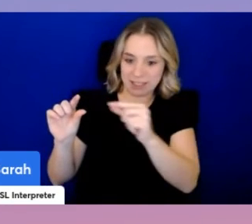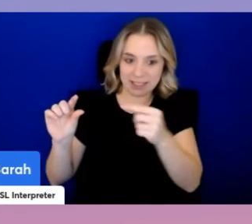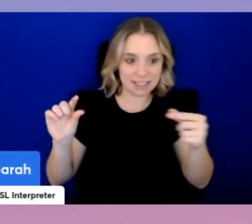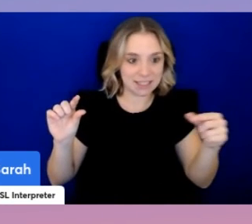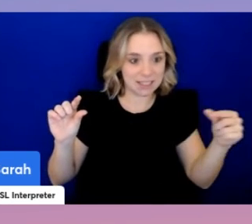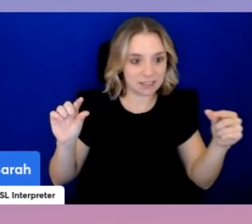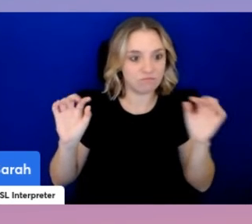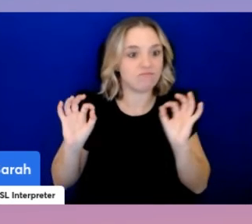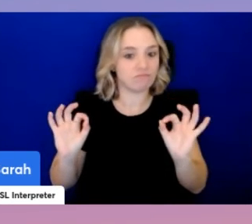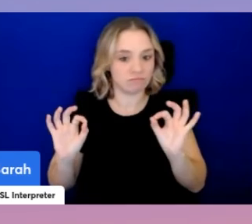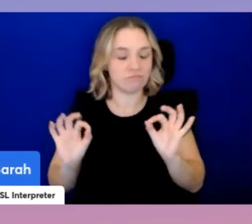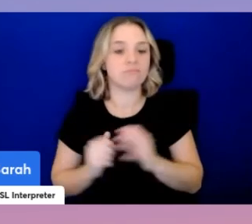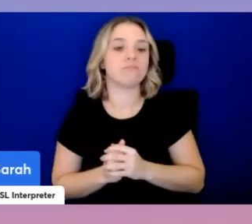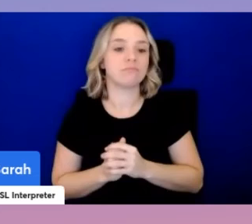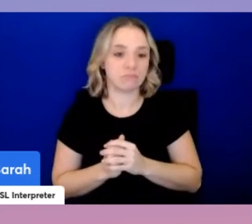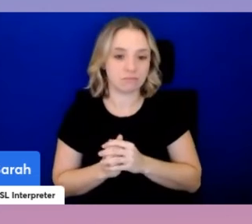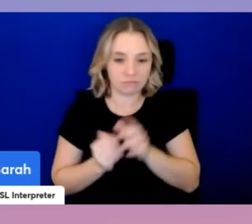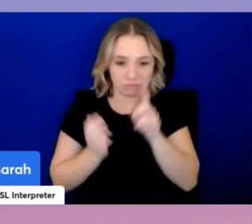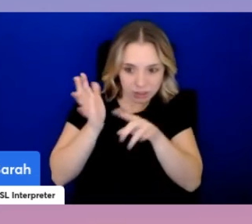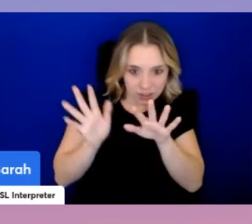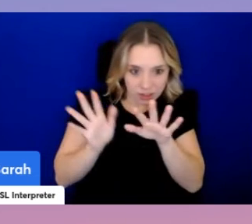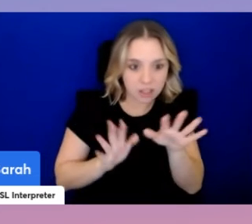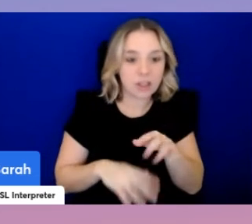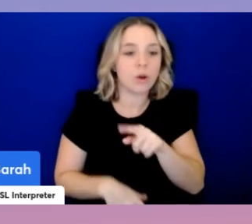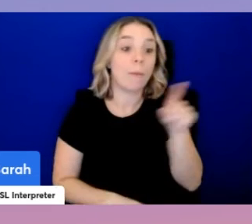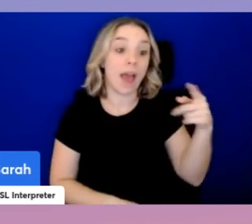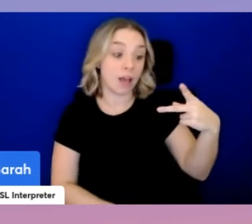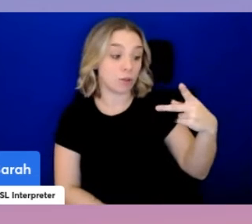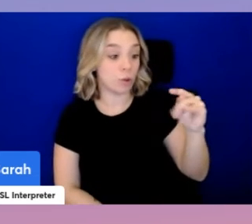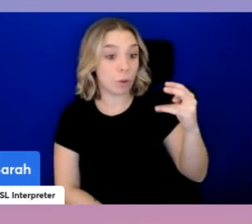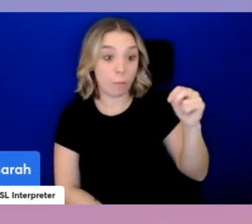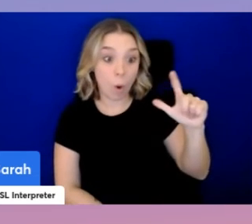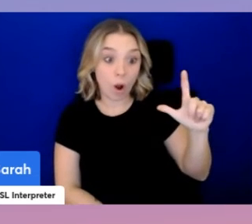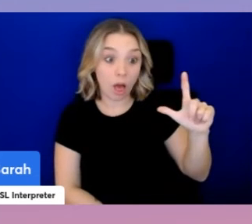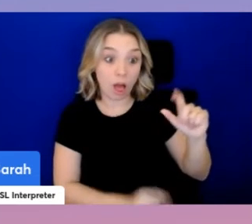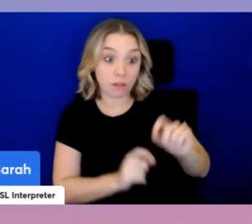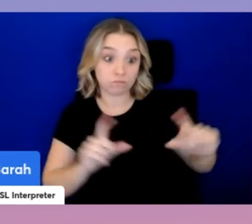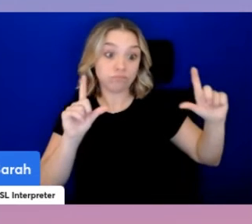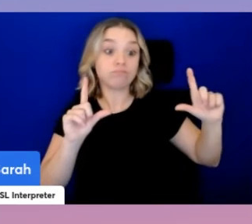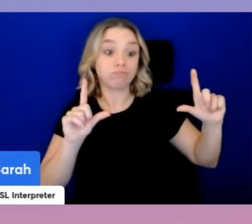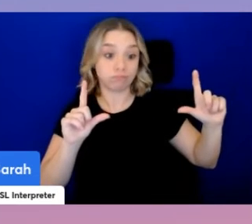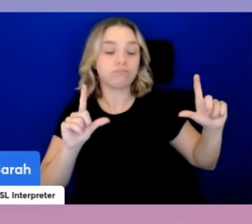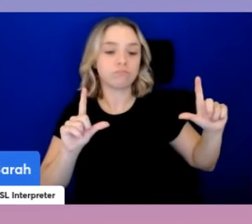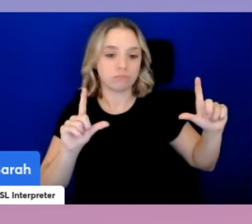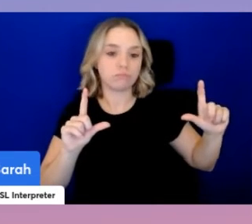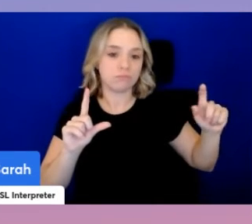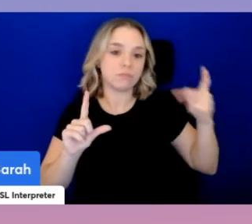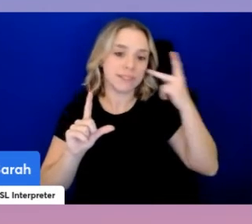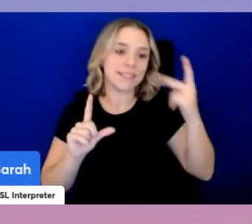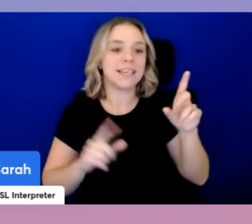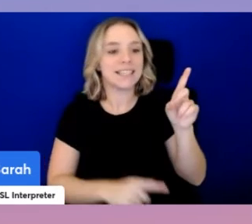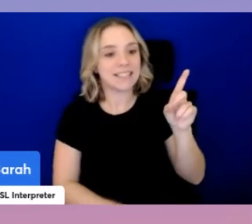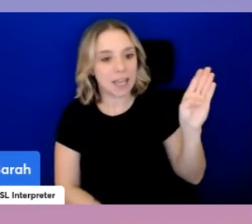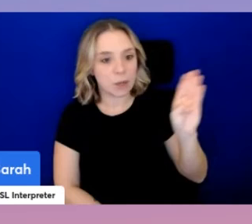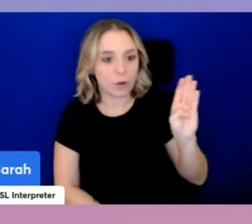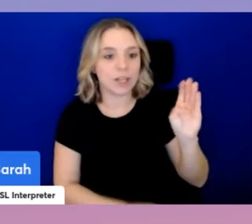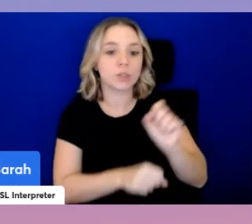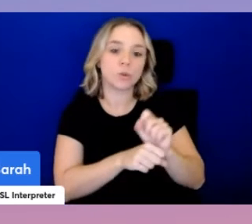it finished applying everything. If we go back to the portal, we can get into the Databricks workspace.